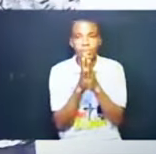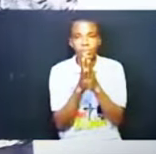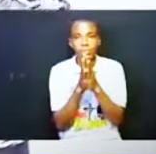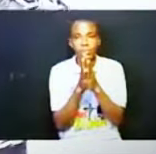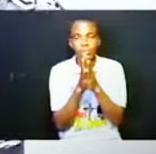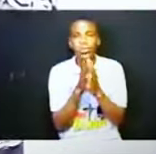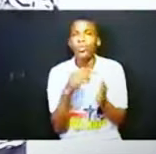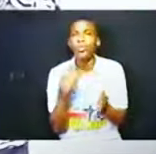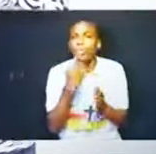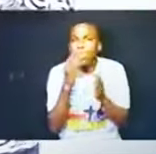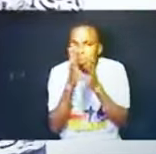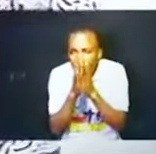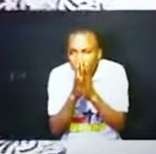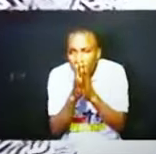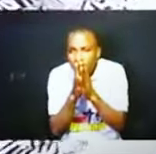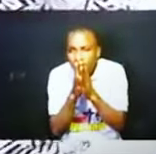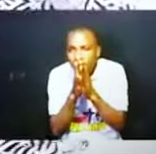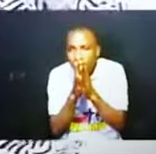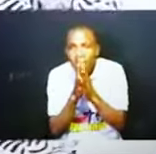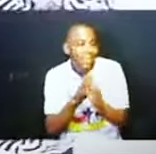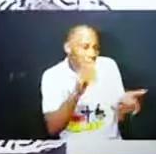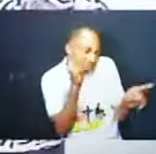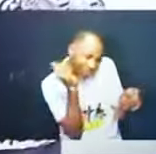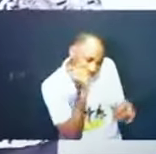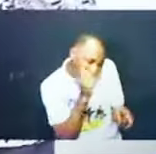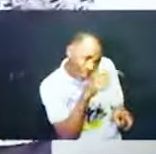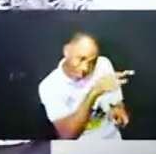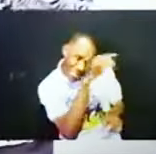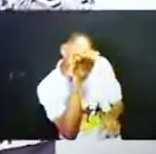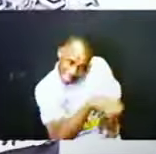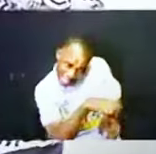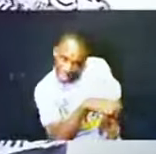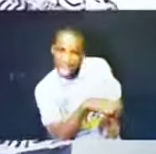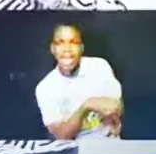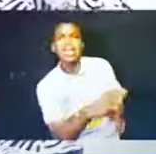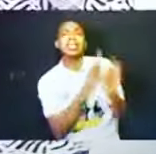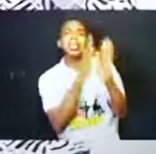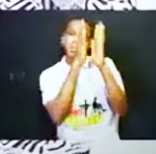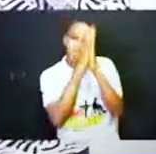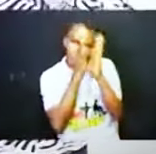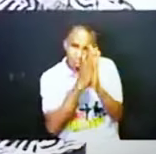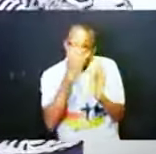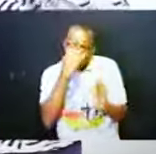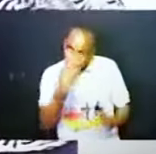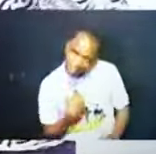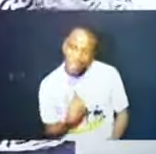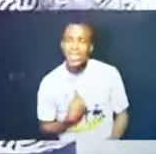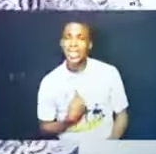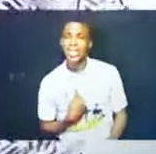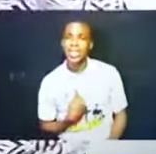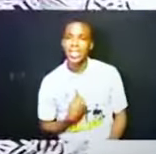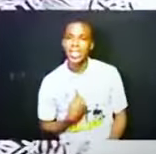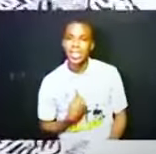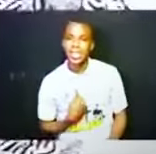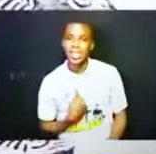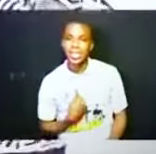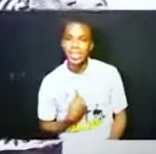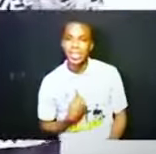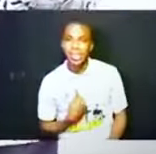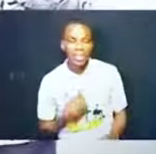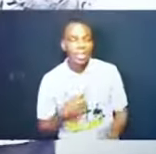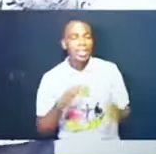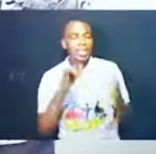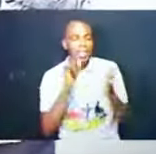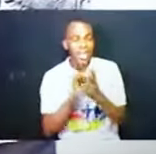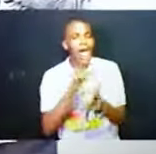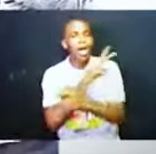prayed? Why? And I wish I would be this same sister. Praying for me. And nobody mami should disturb